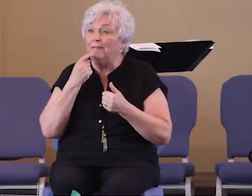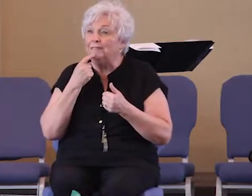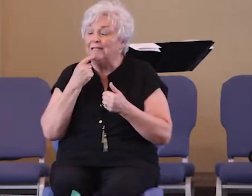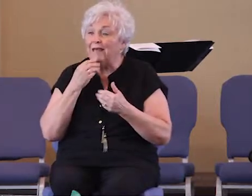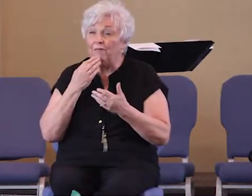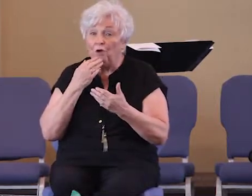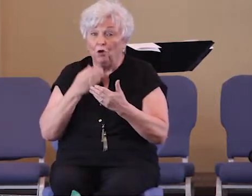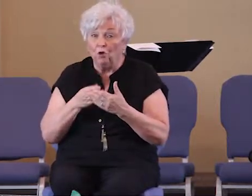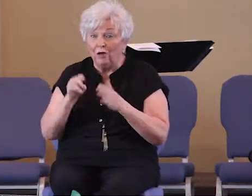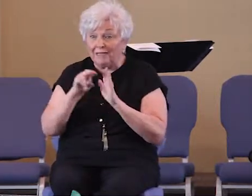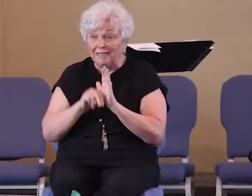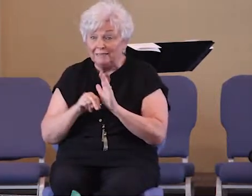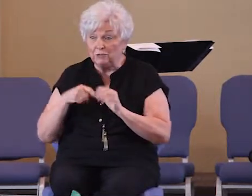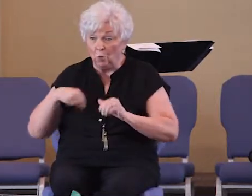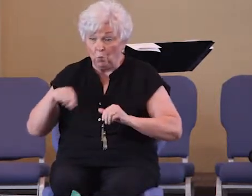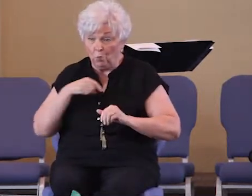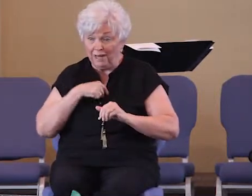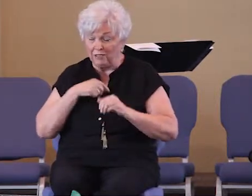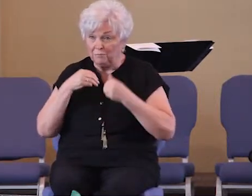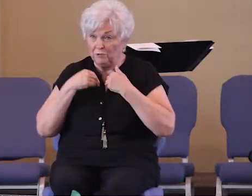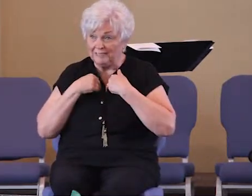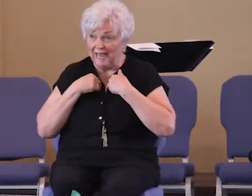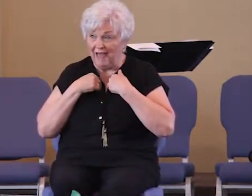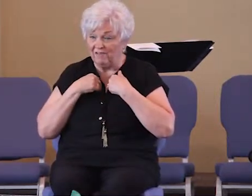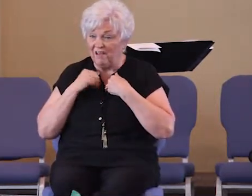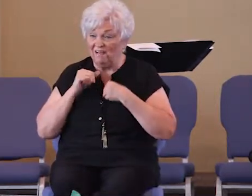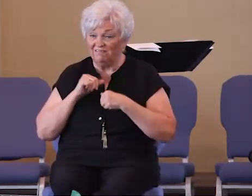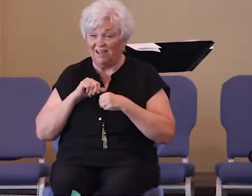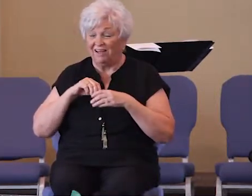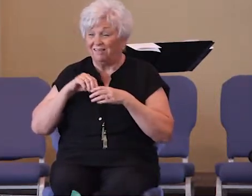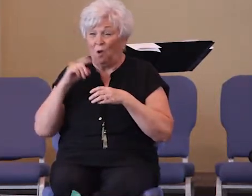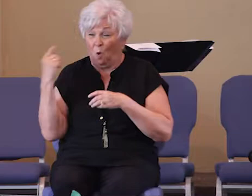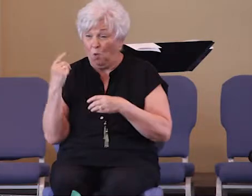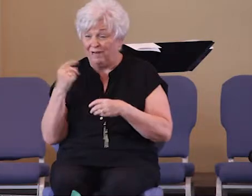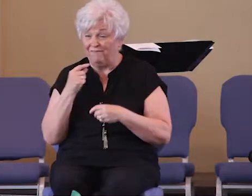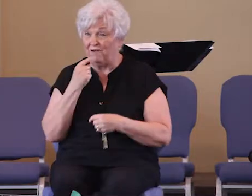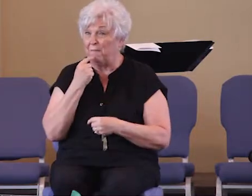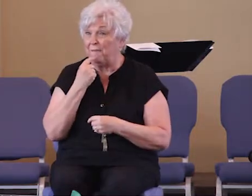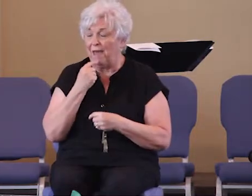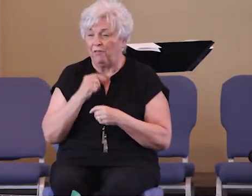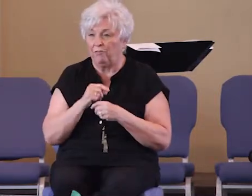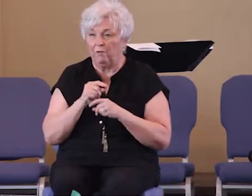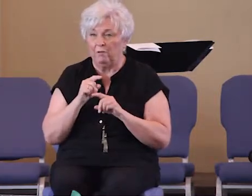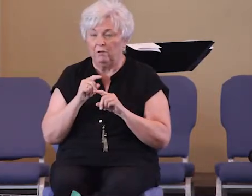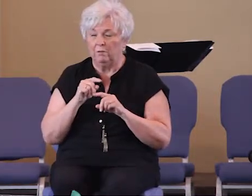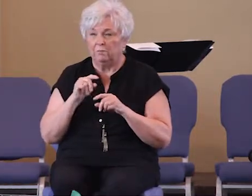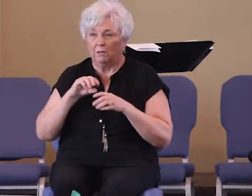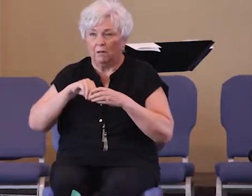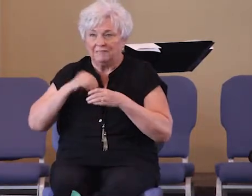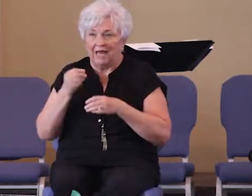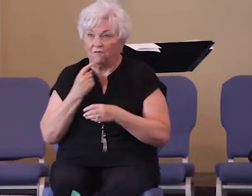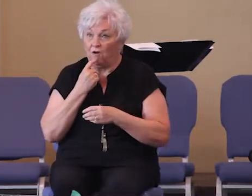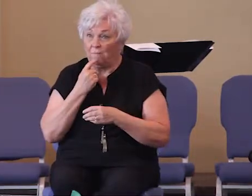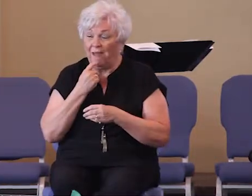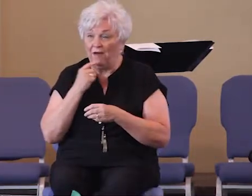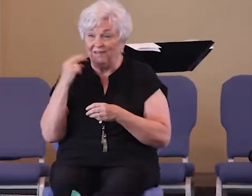have is supposed to not just come from our mouth, because what comes out of your mouth is usually a part of who you